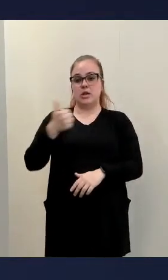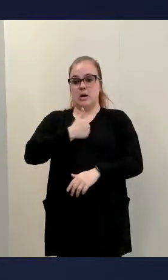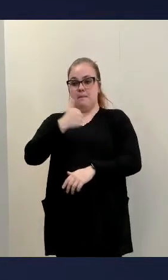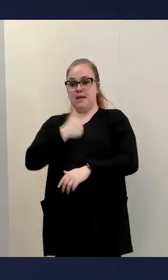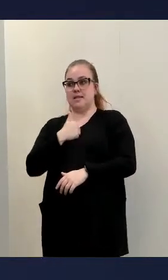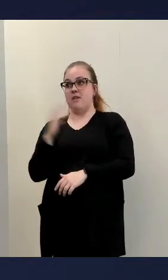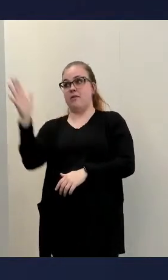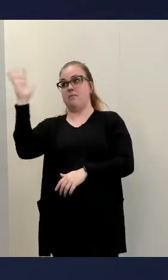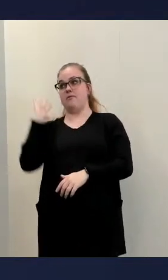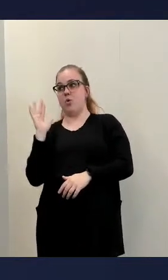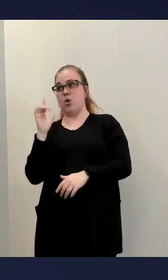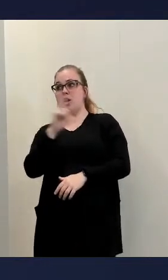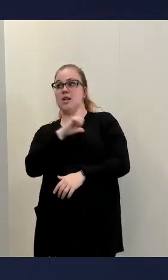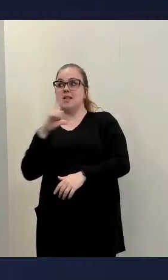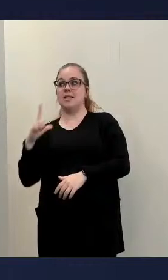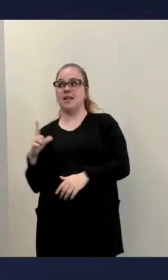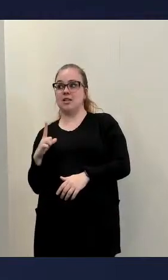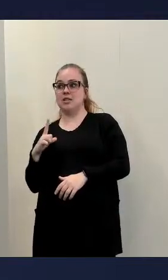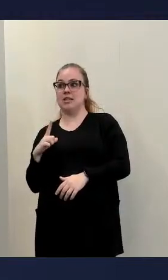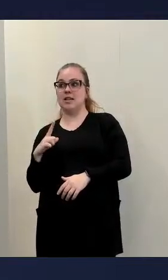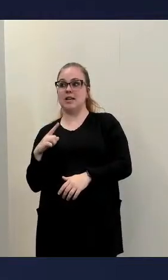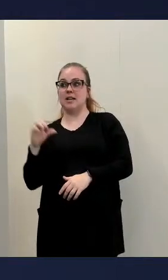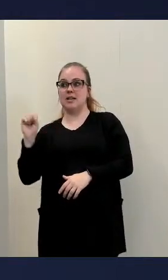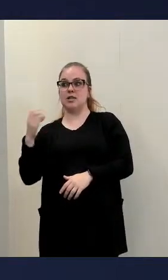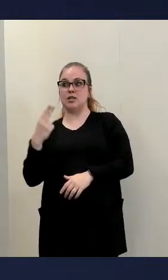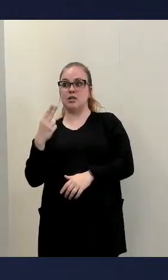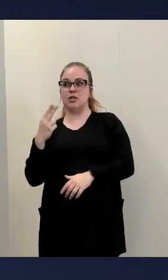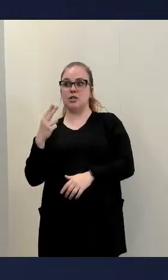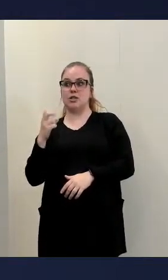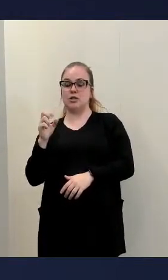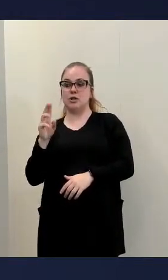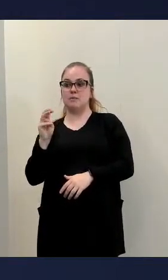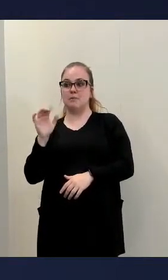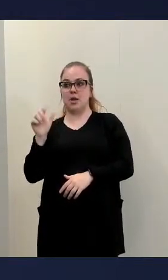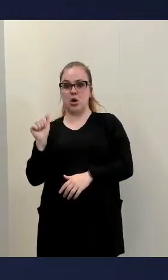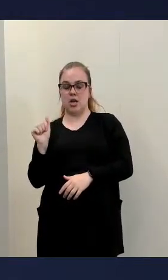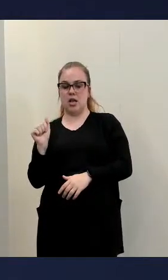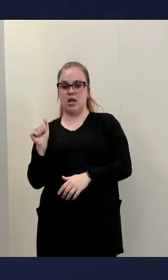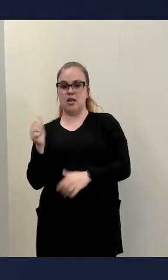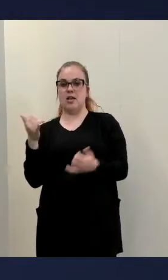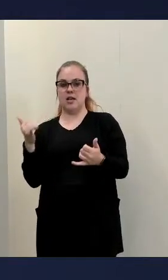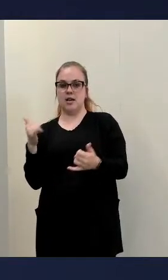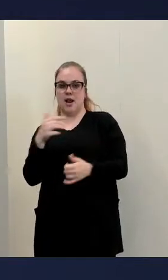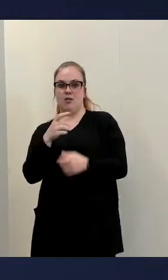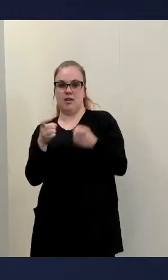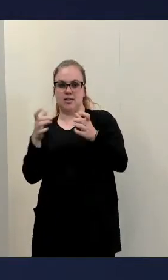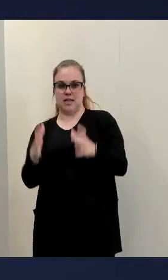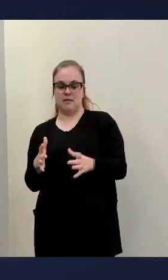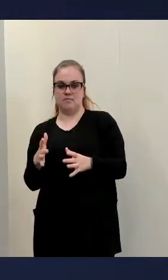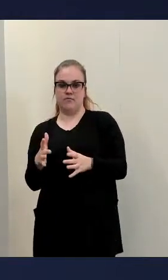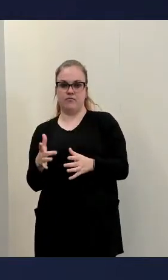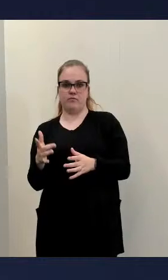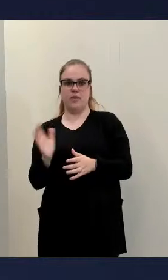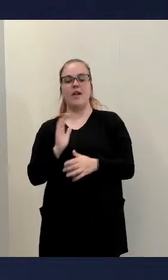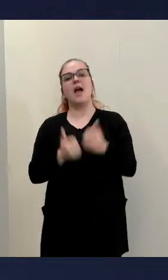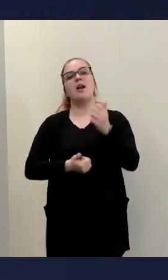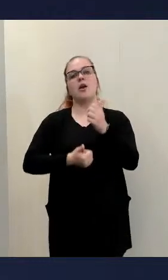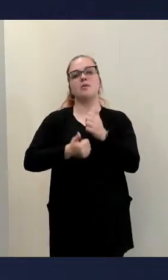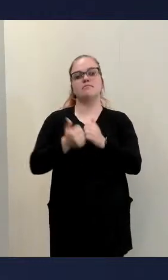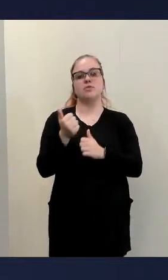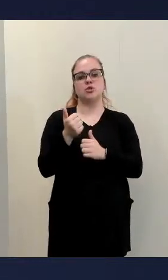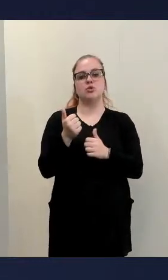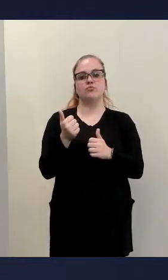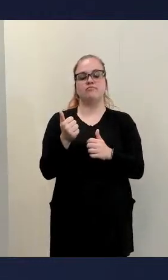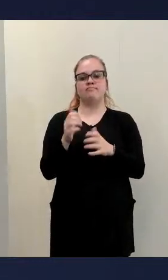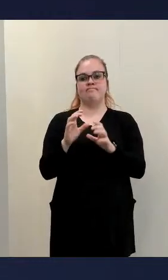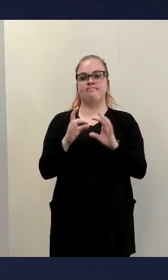the time, Legislator Shamira, now Deputy County Executive Shamira, and in conjunction with our majority caucus,